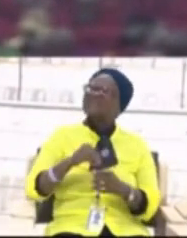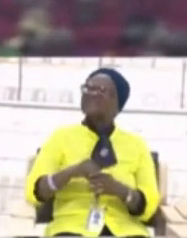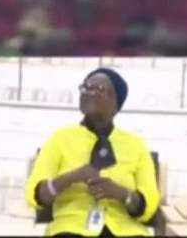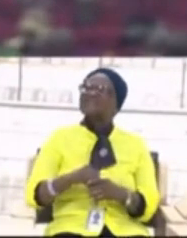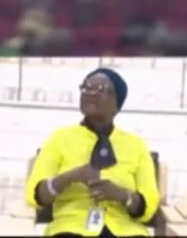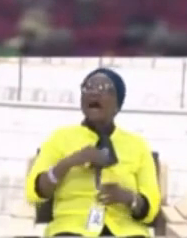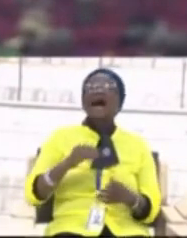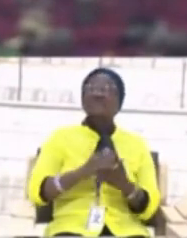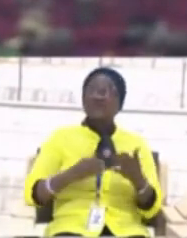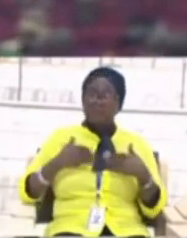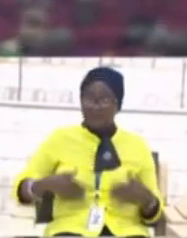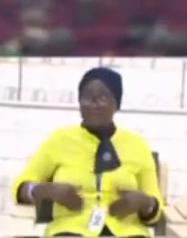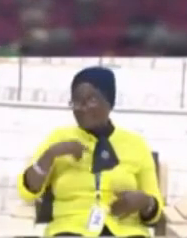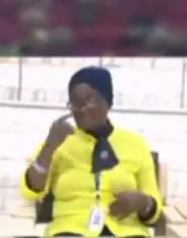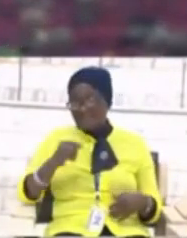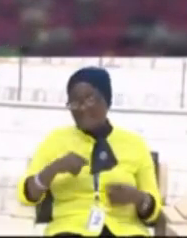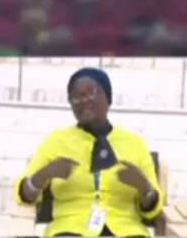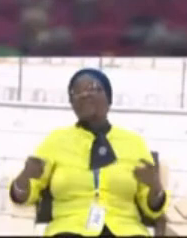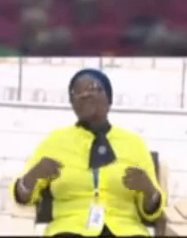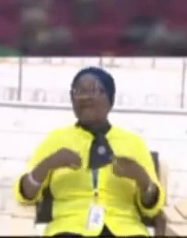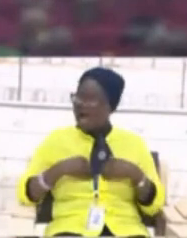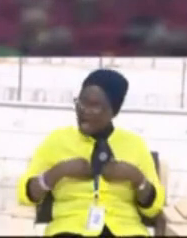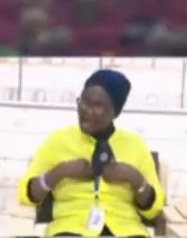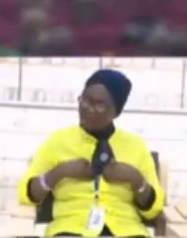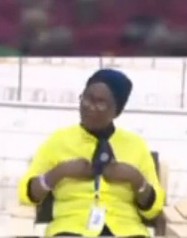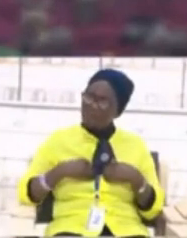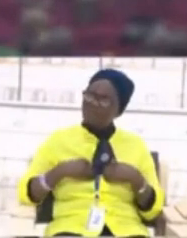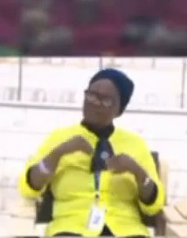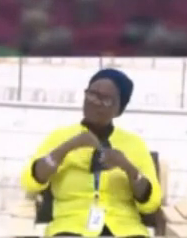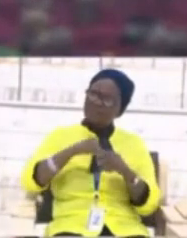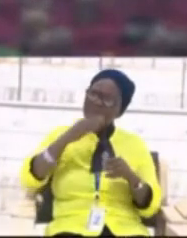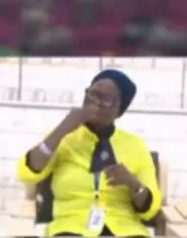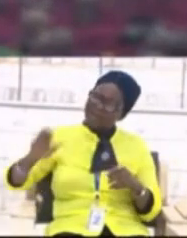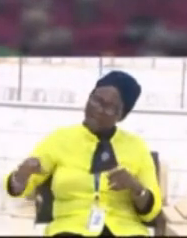are sleeping, enemy can sow.